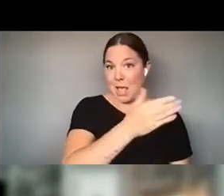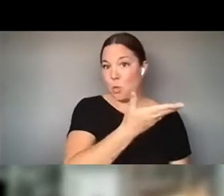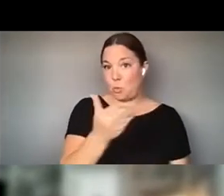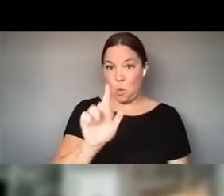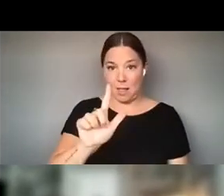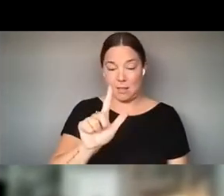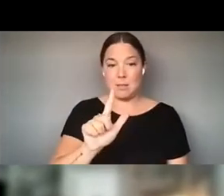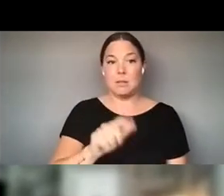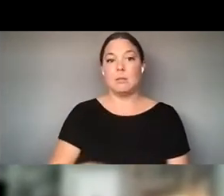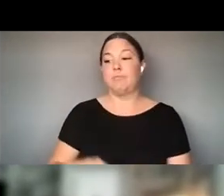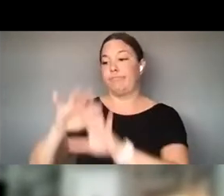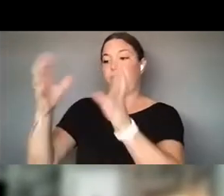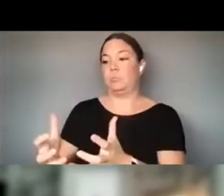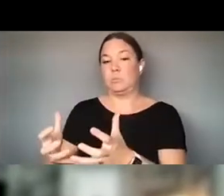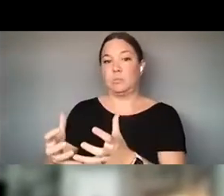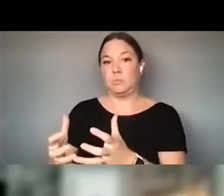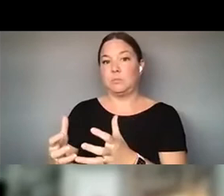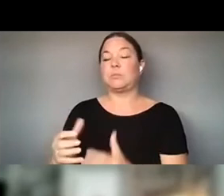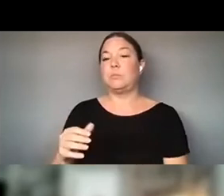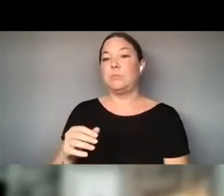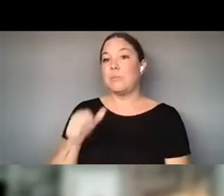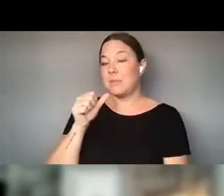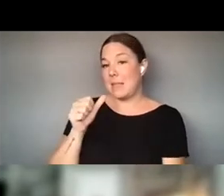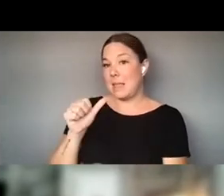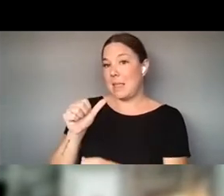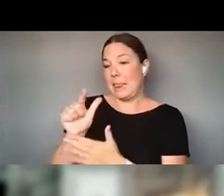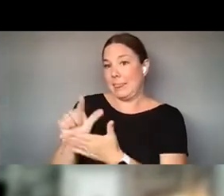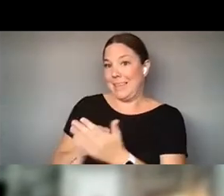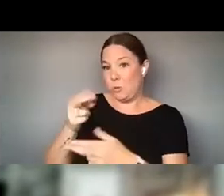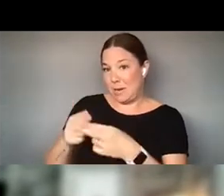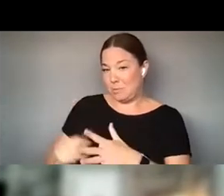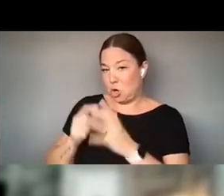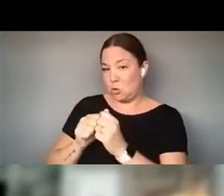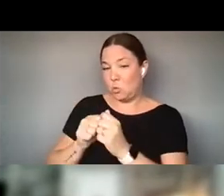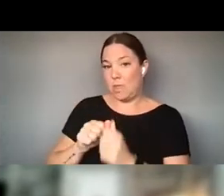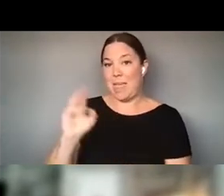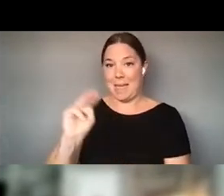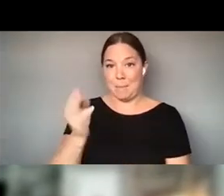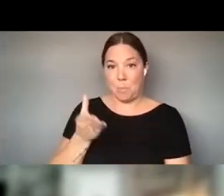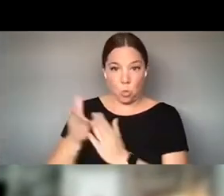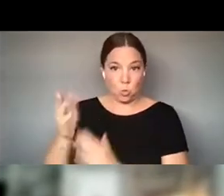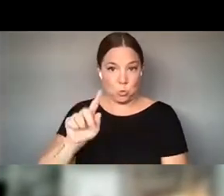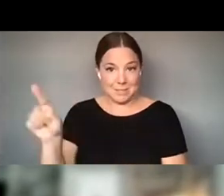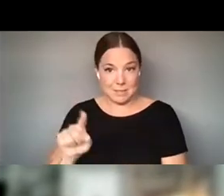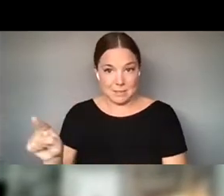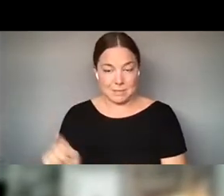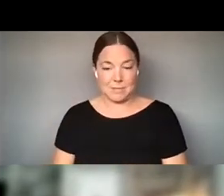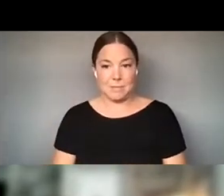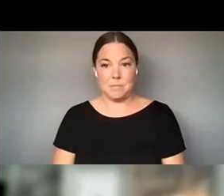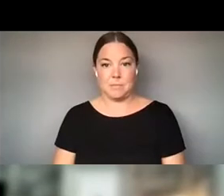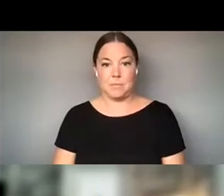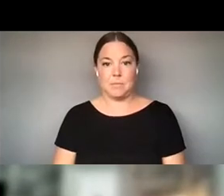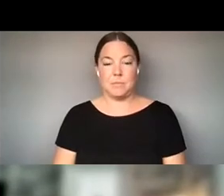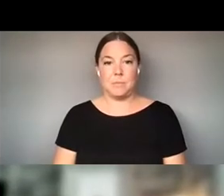and one for organizations with legal names beginning with the letters M through Z. The different